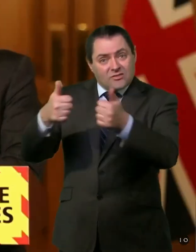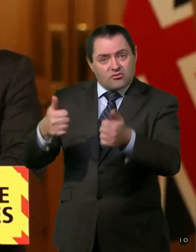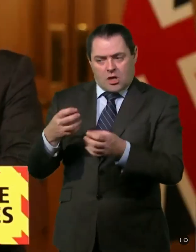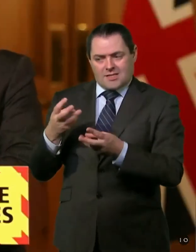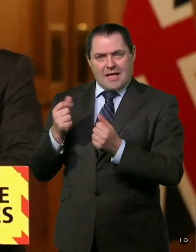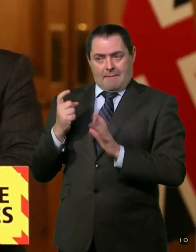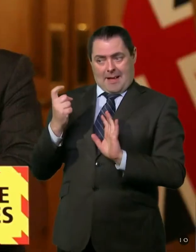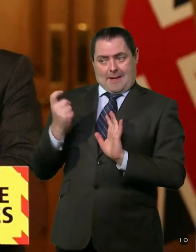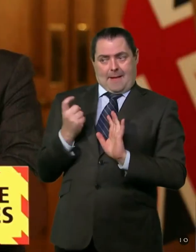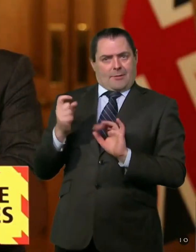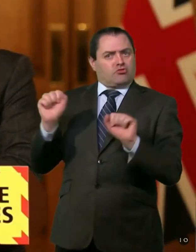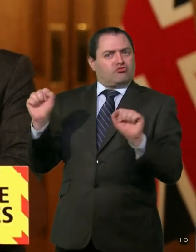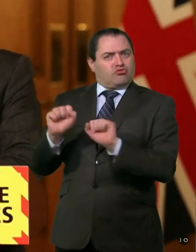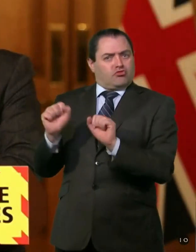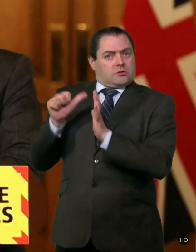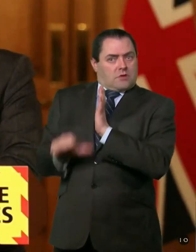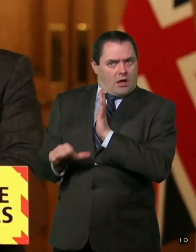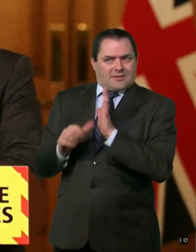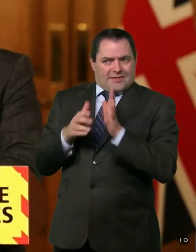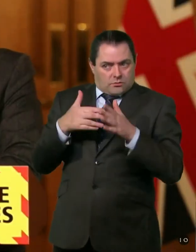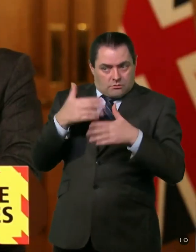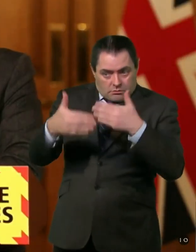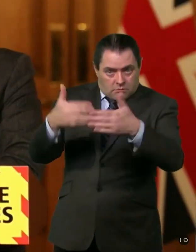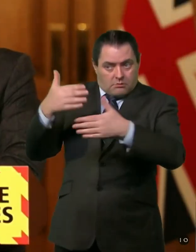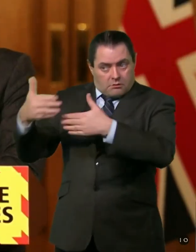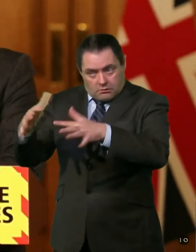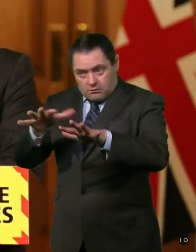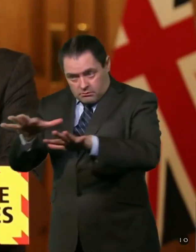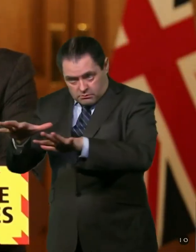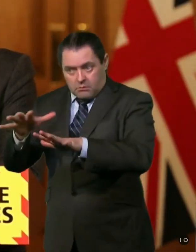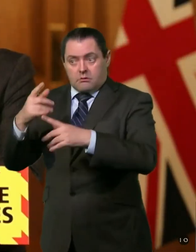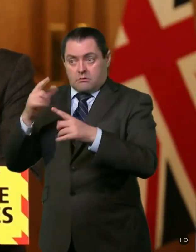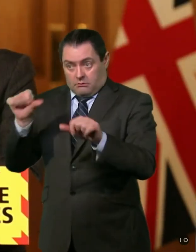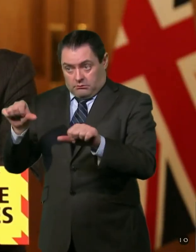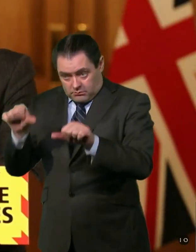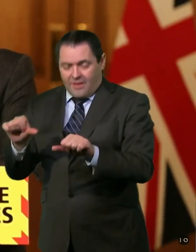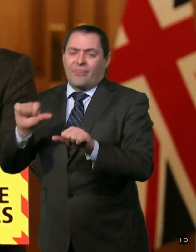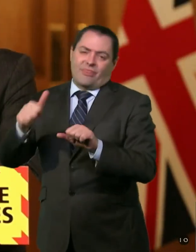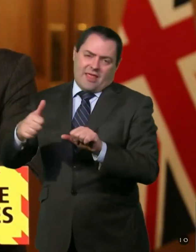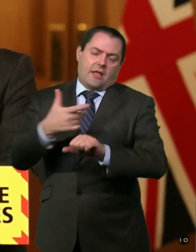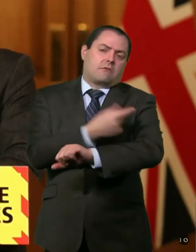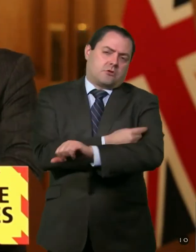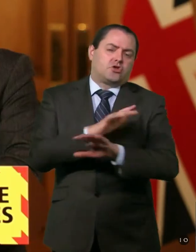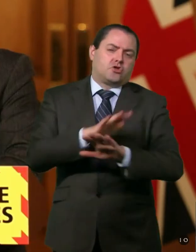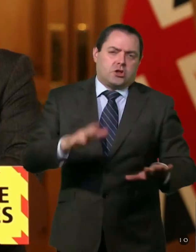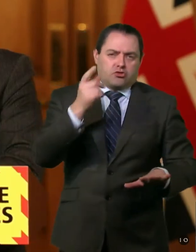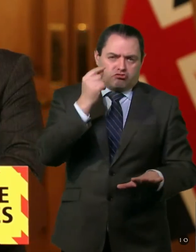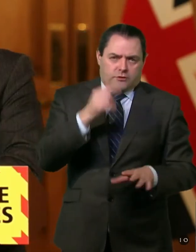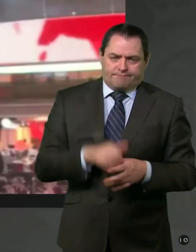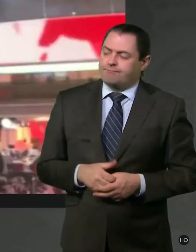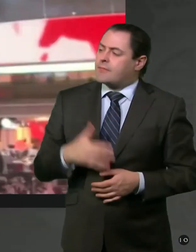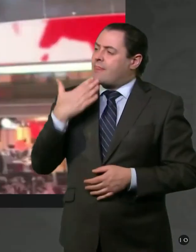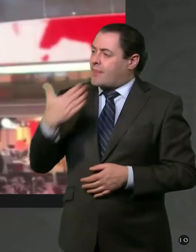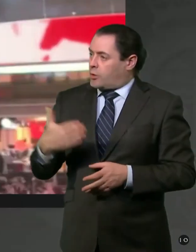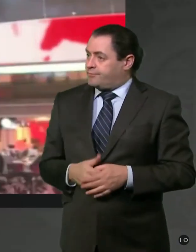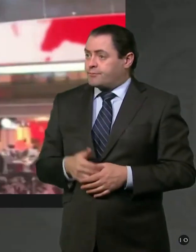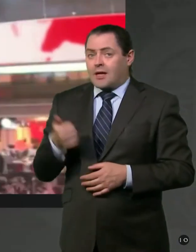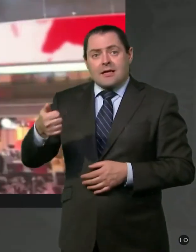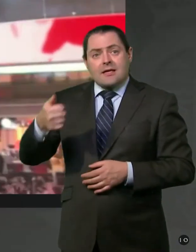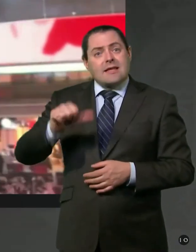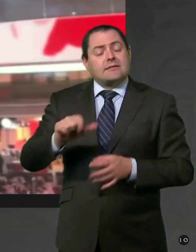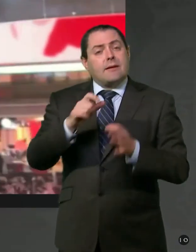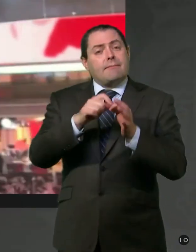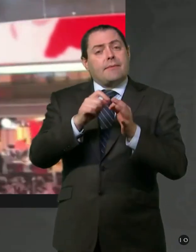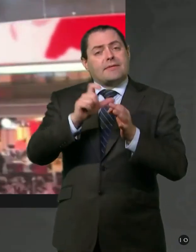Thanks very much, Jonathan, and thank you, Henry. Laura Koonsberg, BBC. Thank you, Prime Minister.